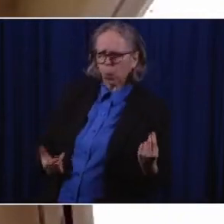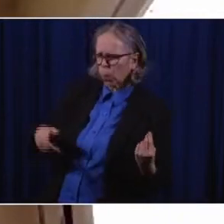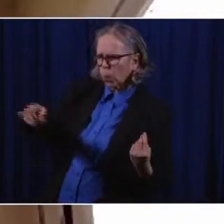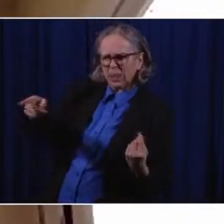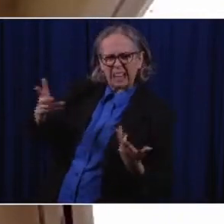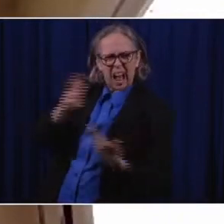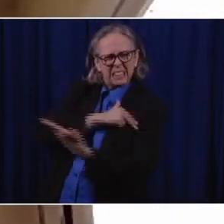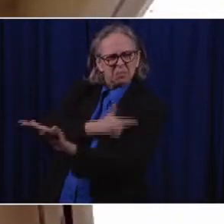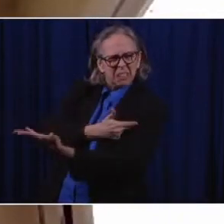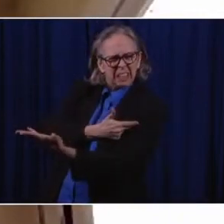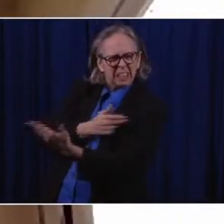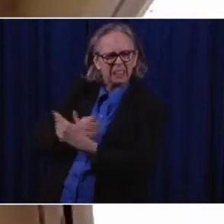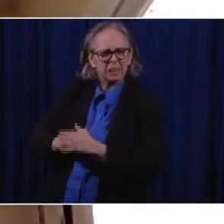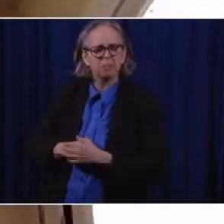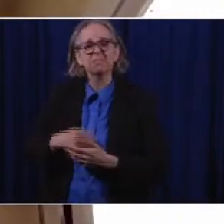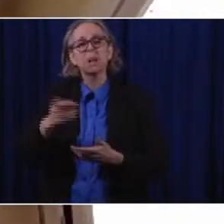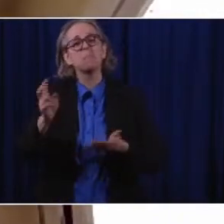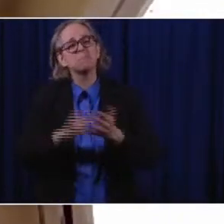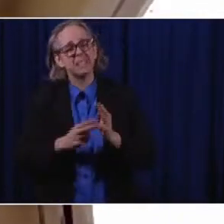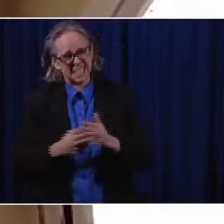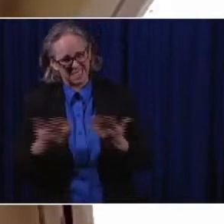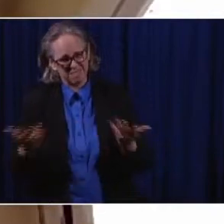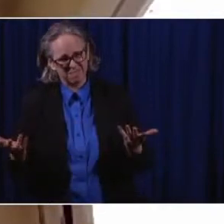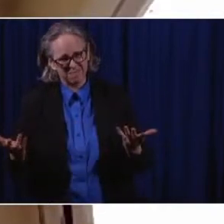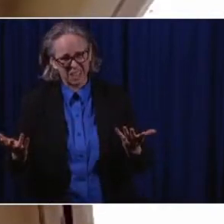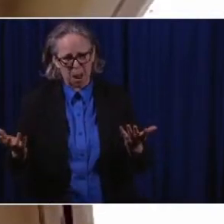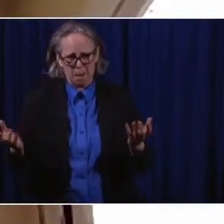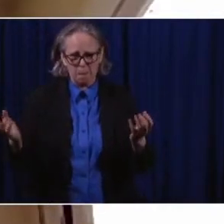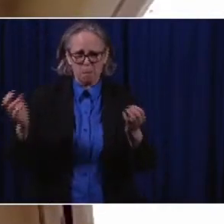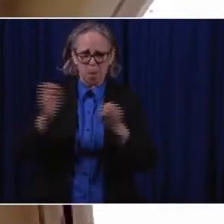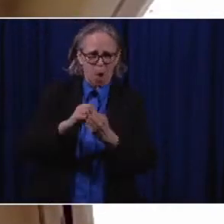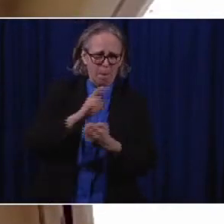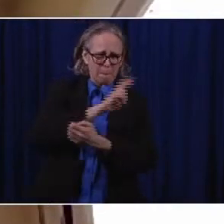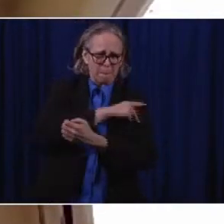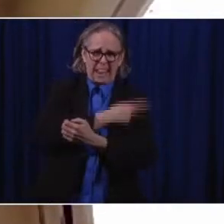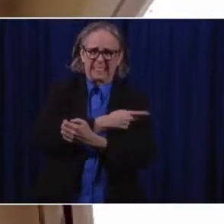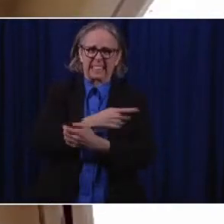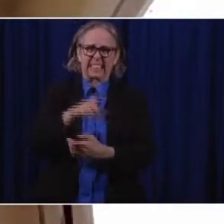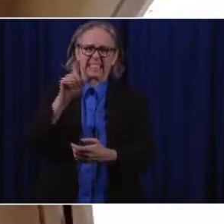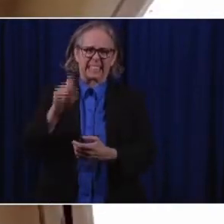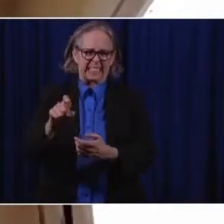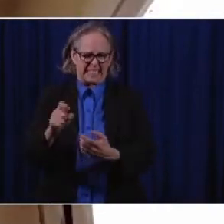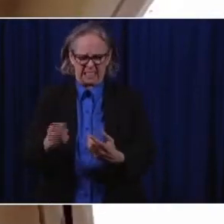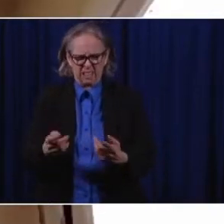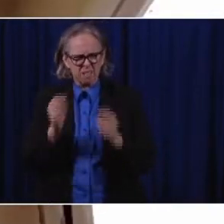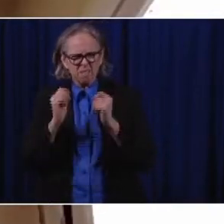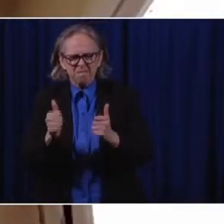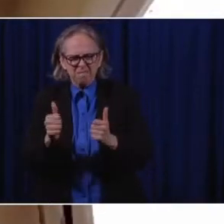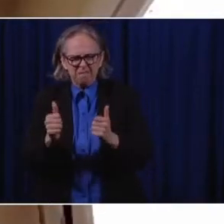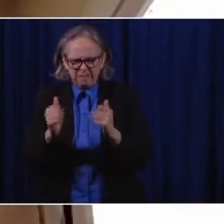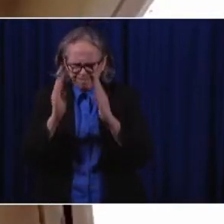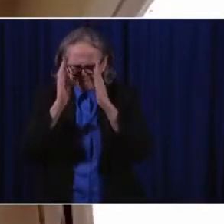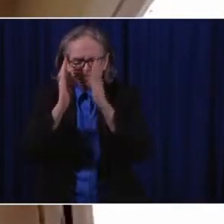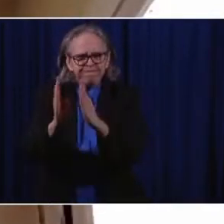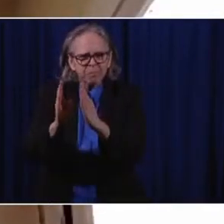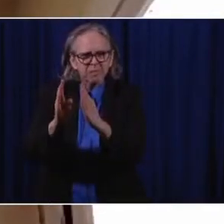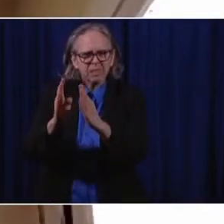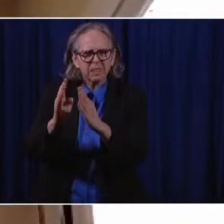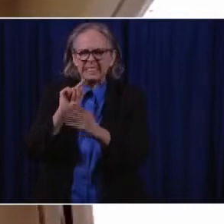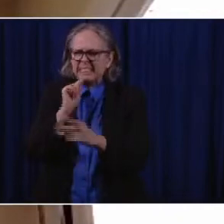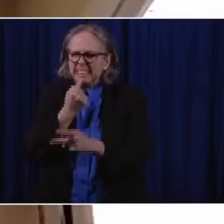more patients who require immediate care, require acute care, we have to make some